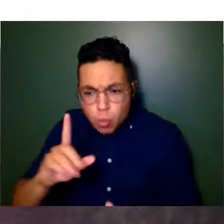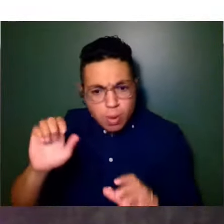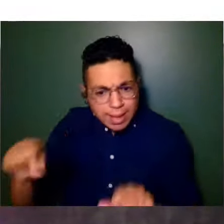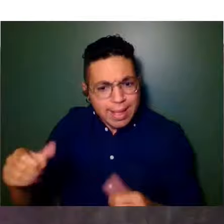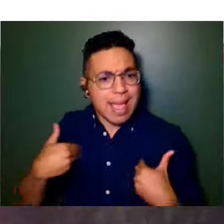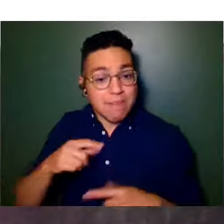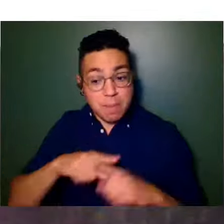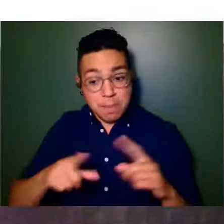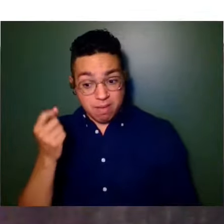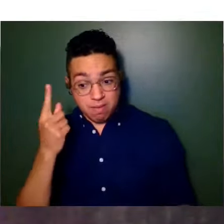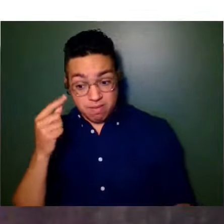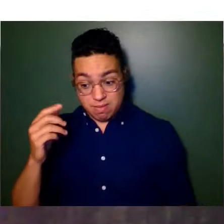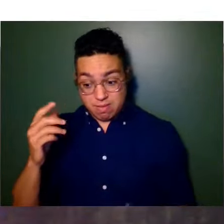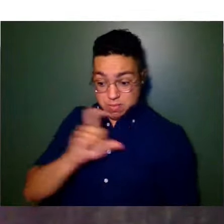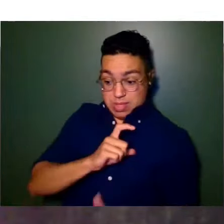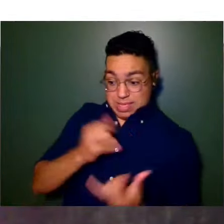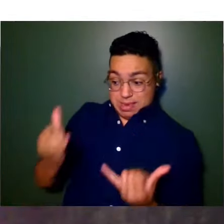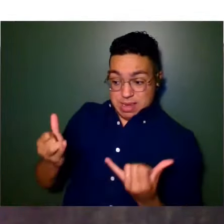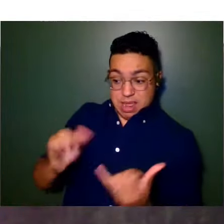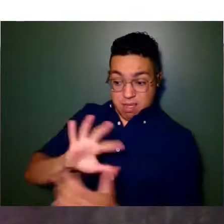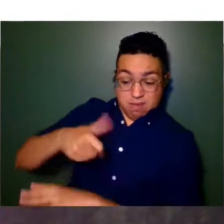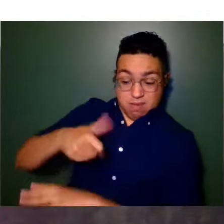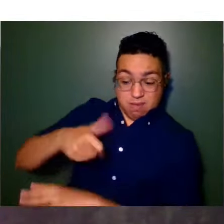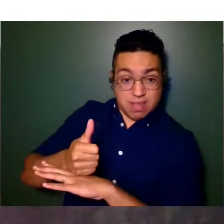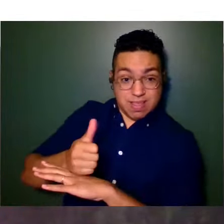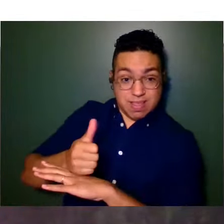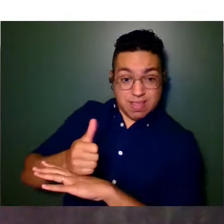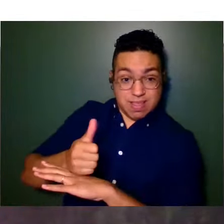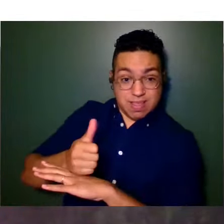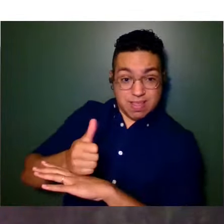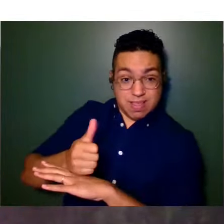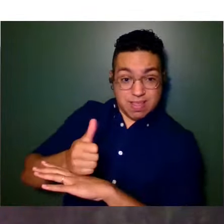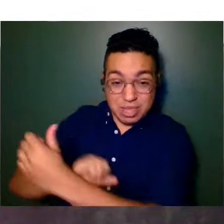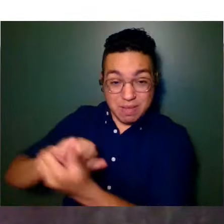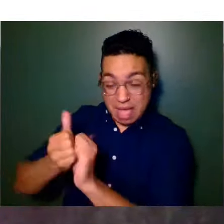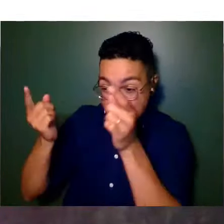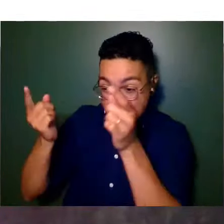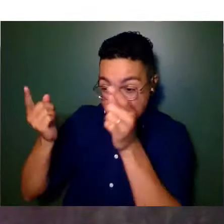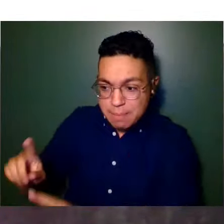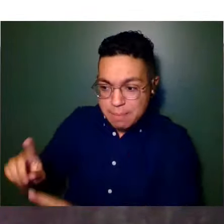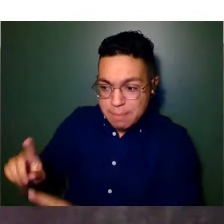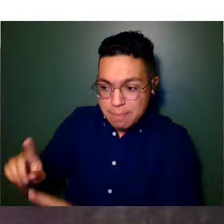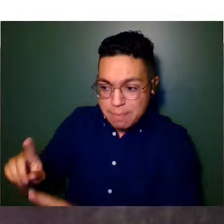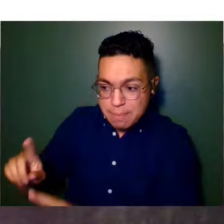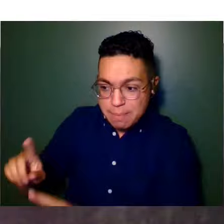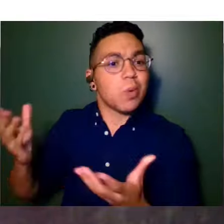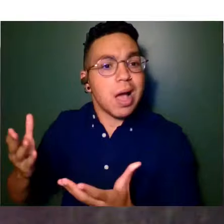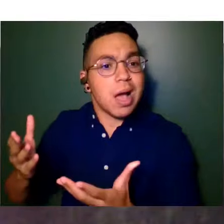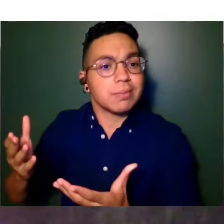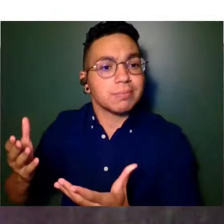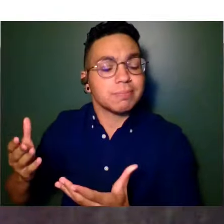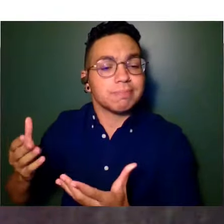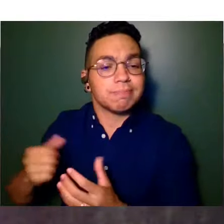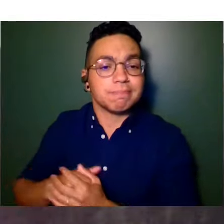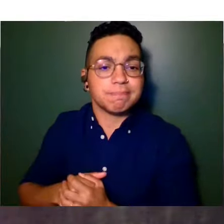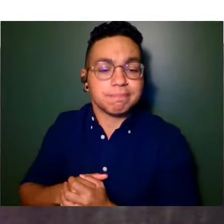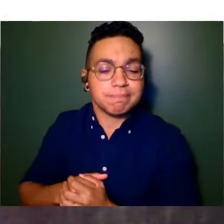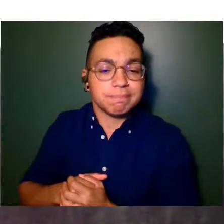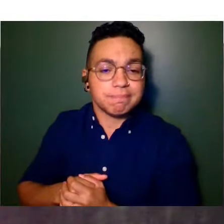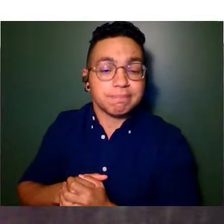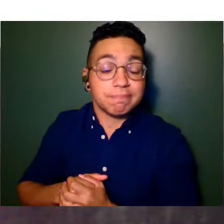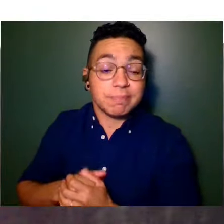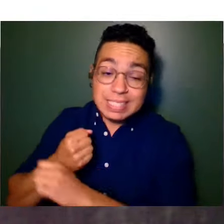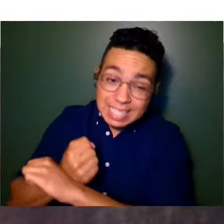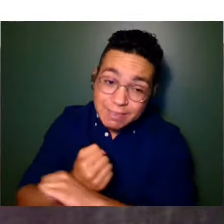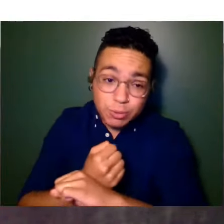that the very basis of policing is rooted in uh, uh,